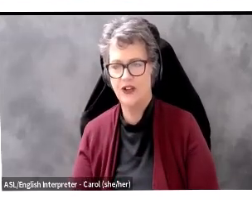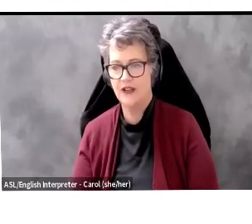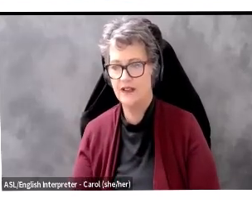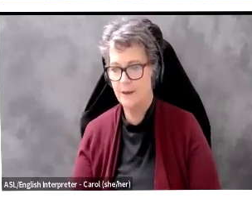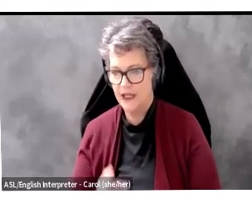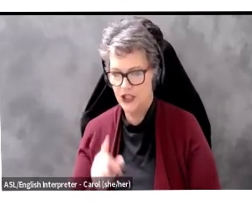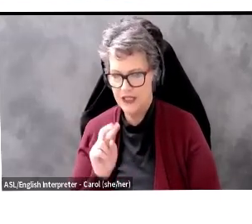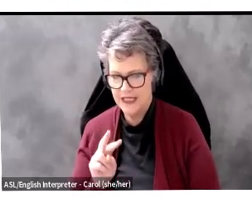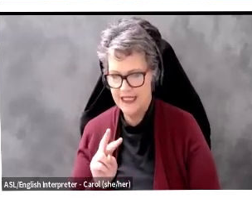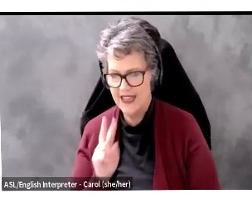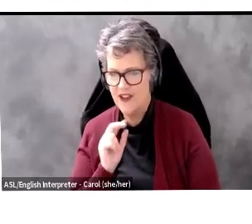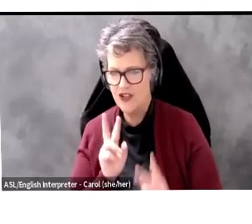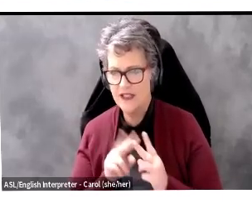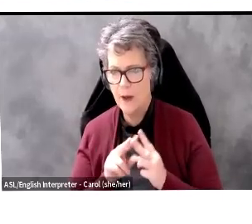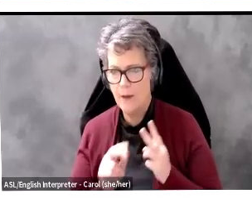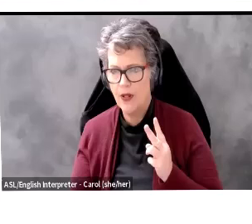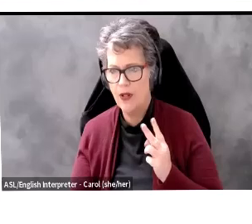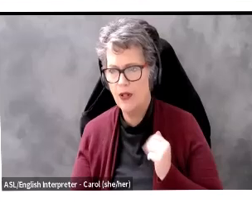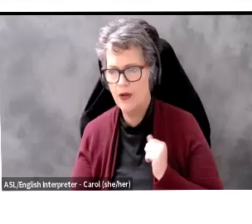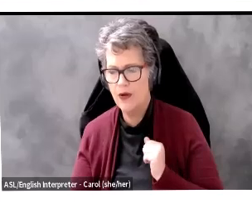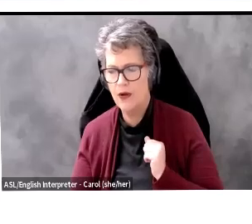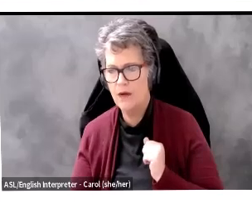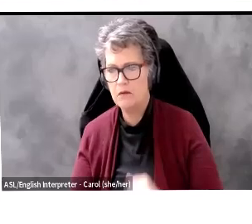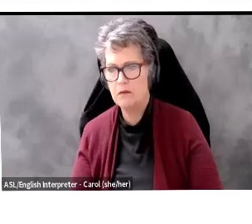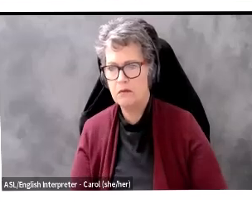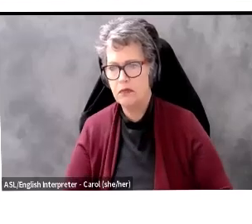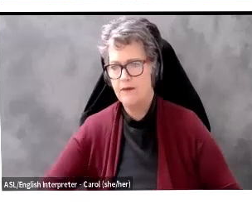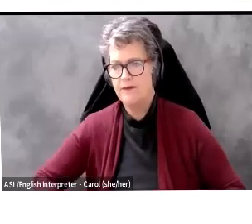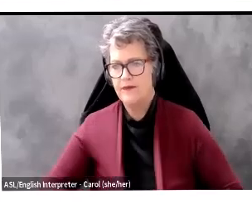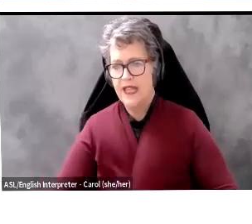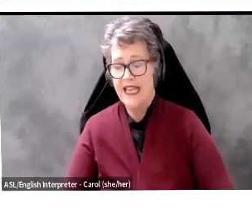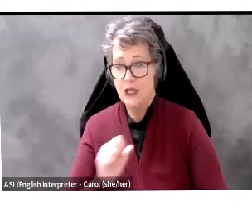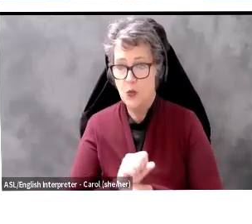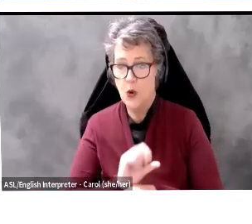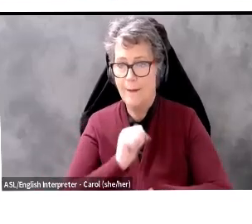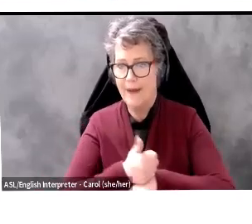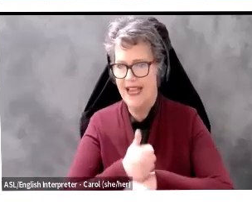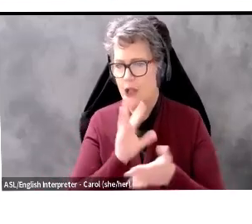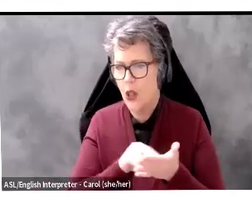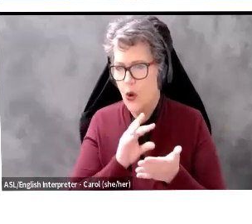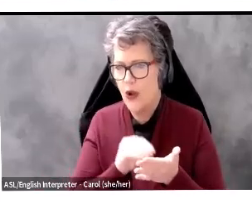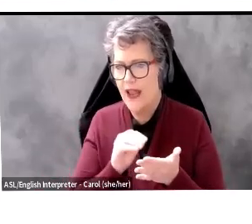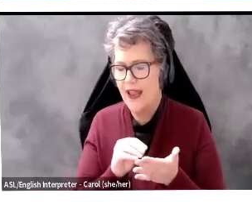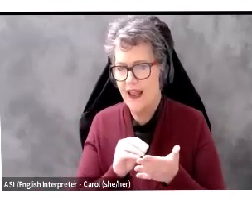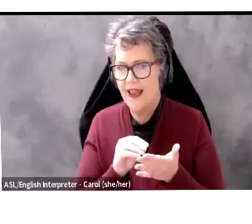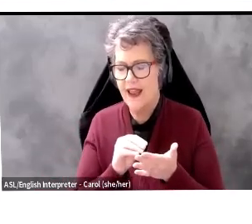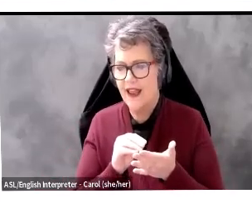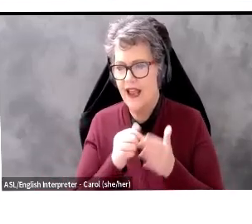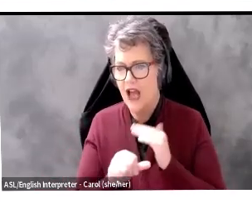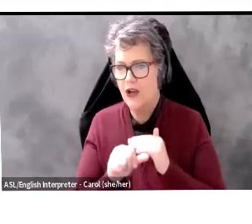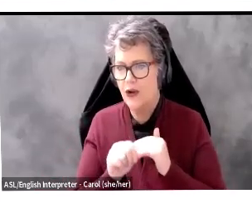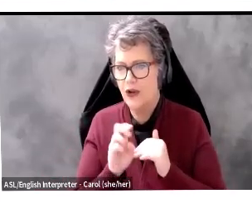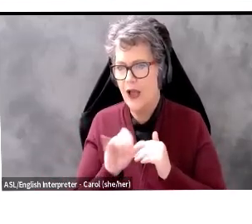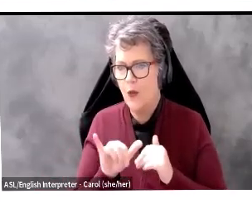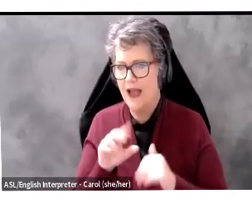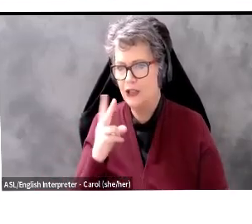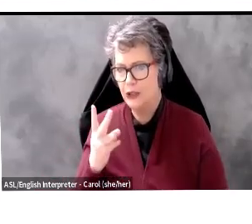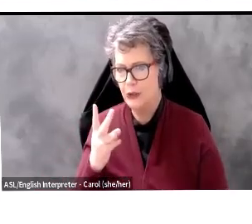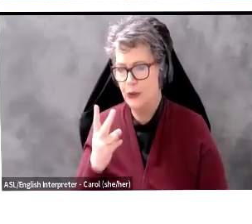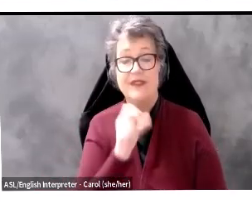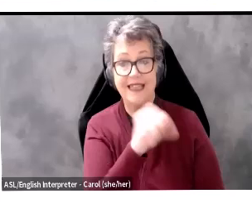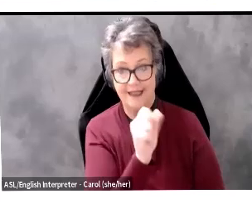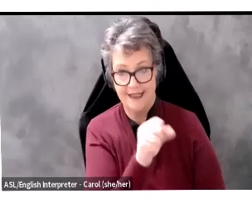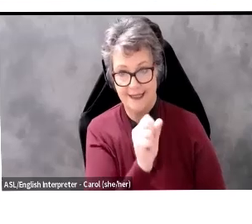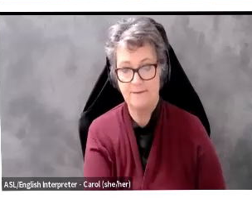just, since there's just a couple. Is work-based learning in end of year 2?